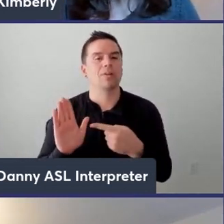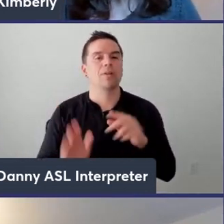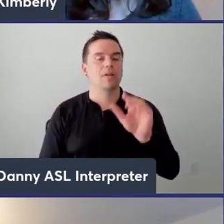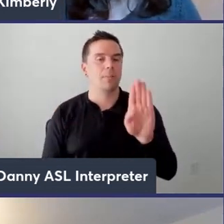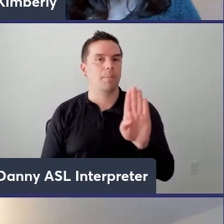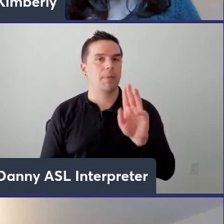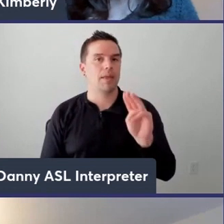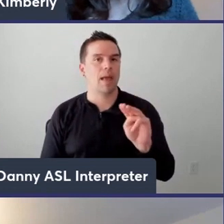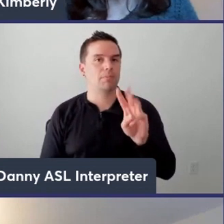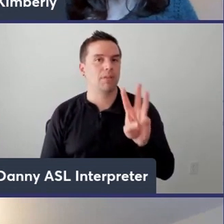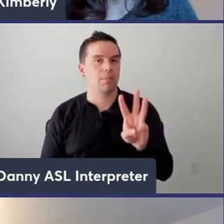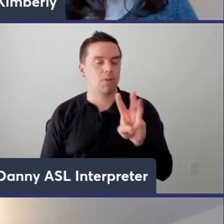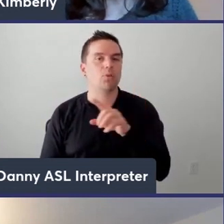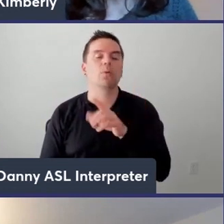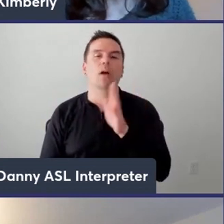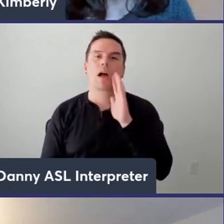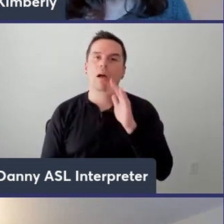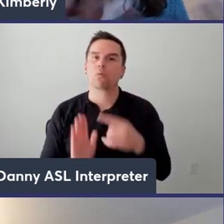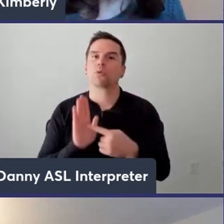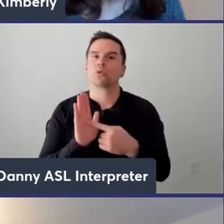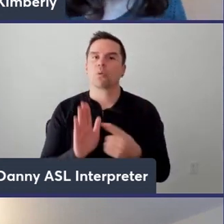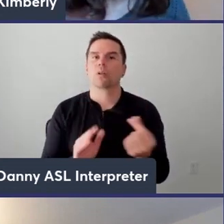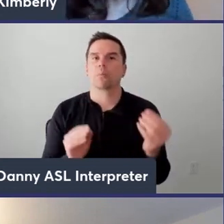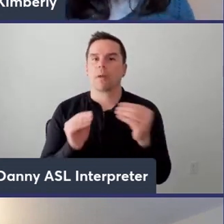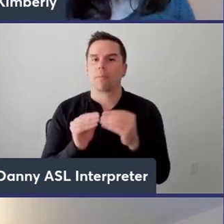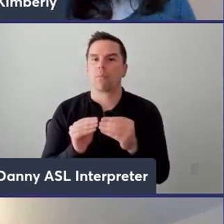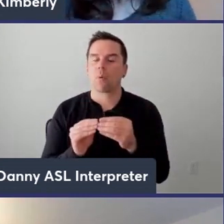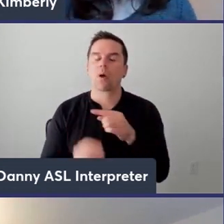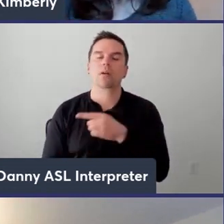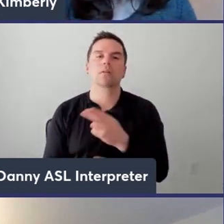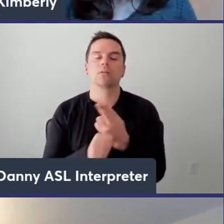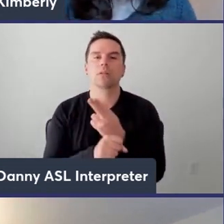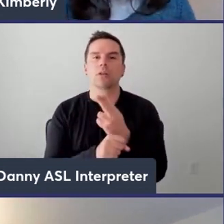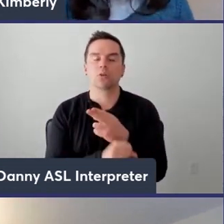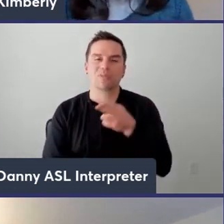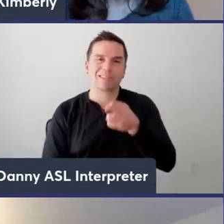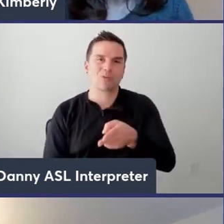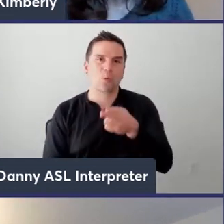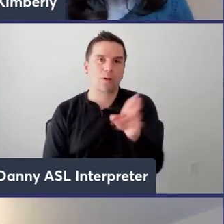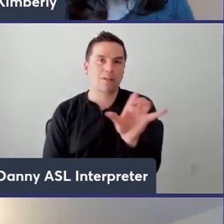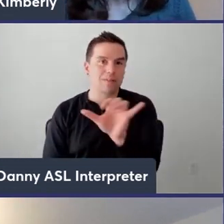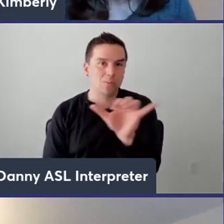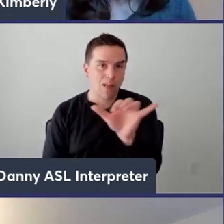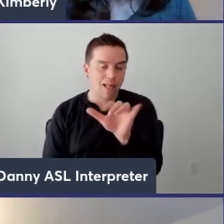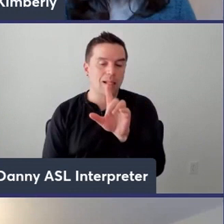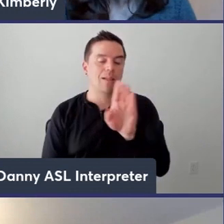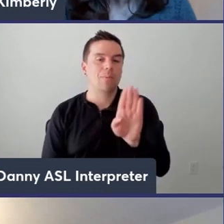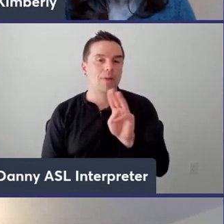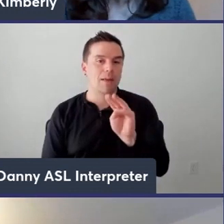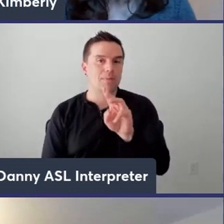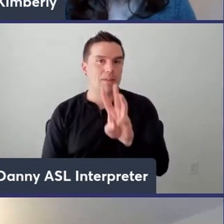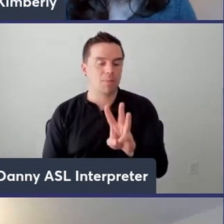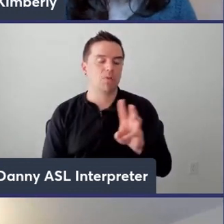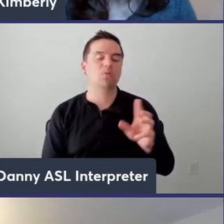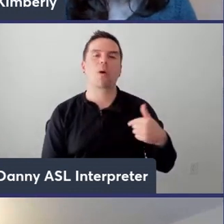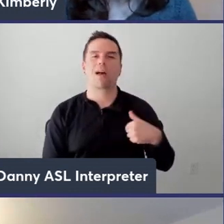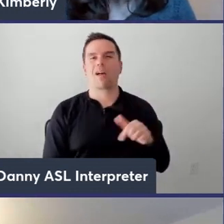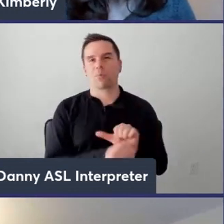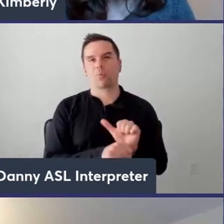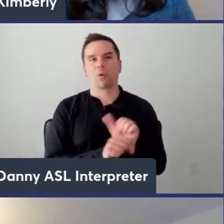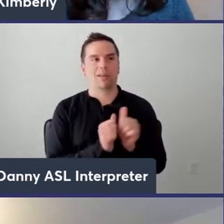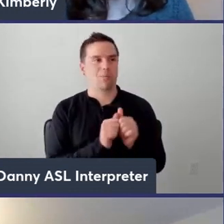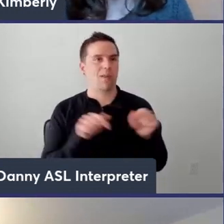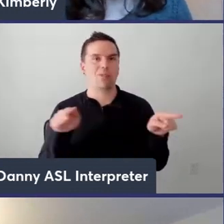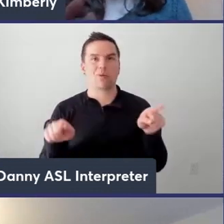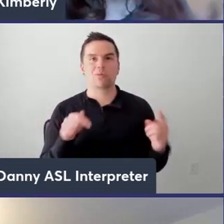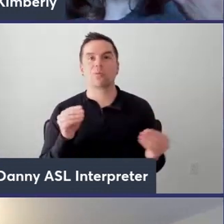BMW, which I'll share a little bit more in Oh, detail cool. about. They also use historical. That those are the ones that I've been working with, but I do